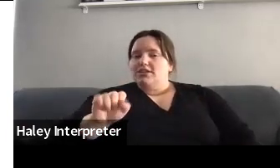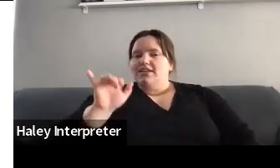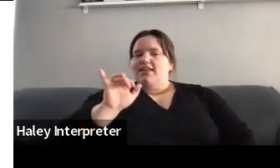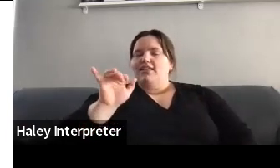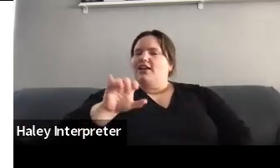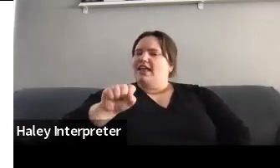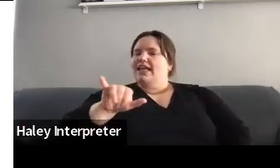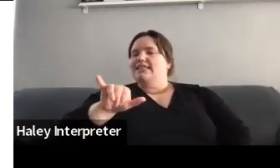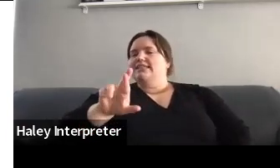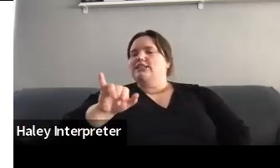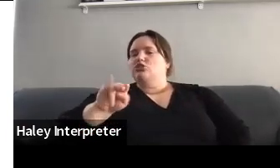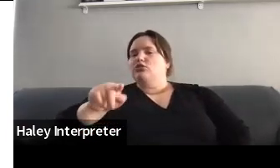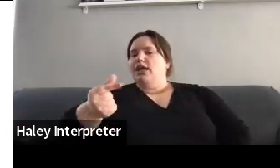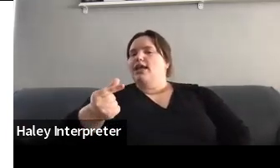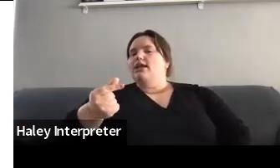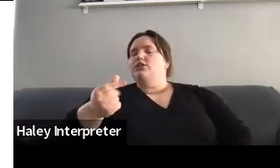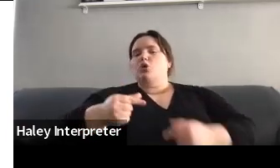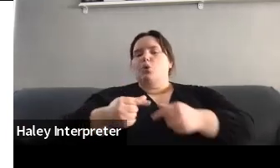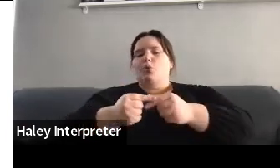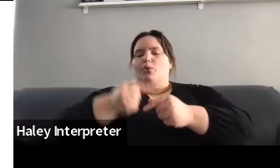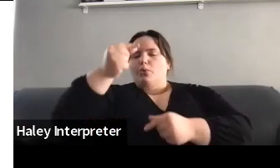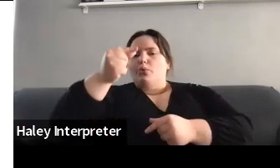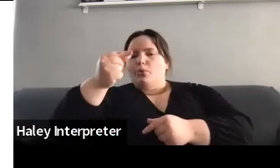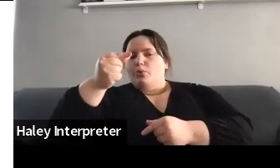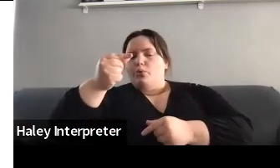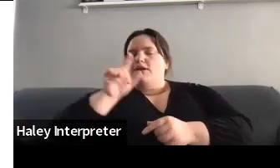type devices that you can give your